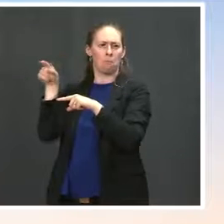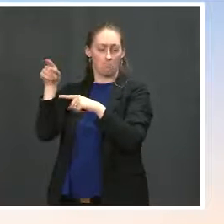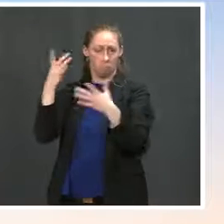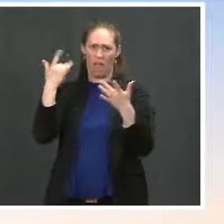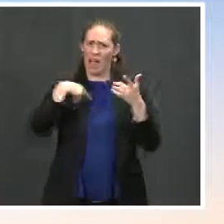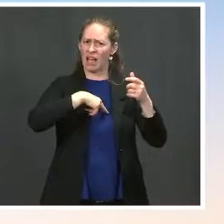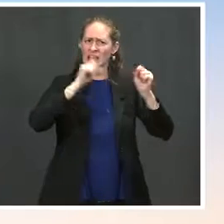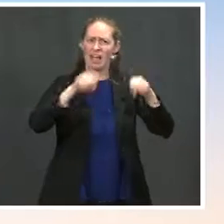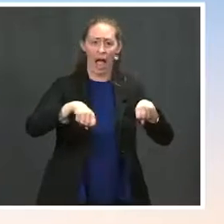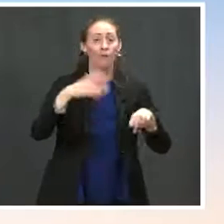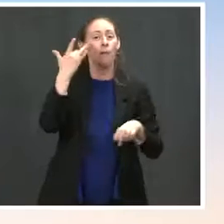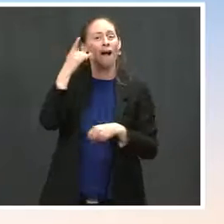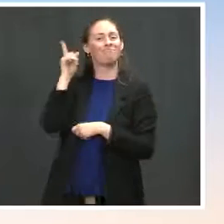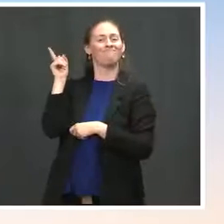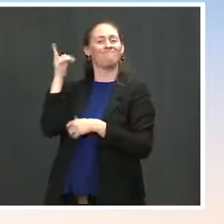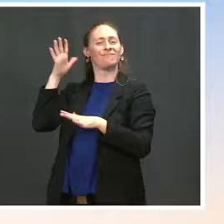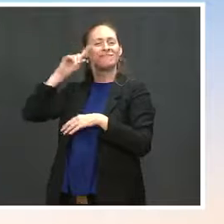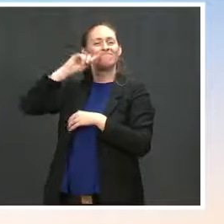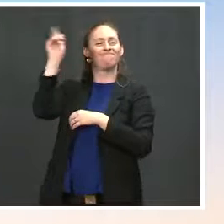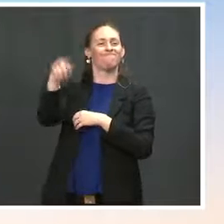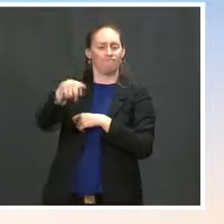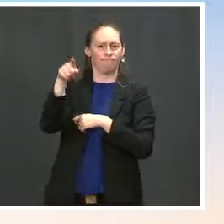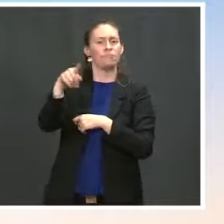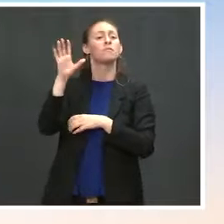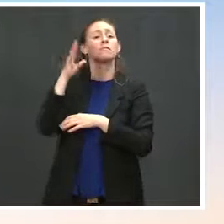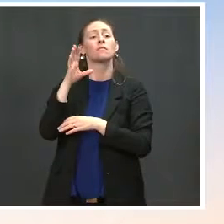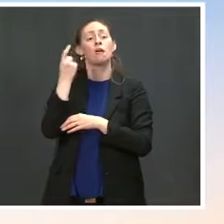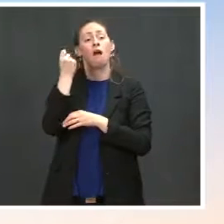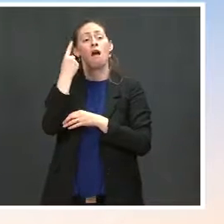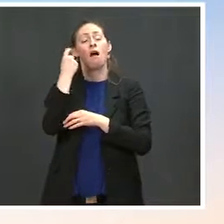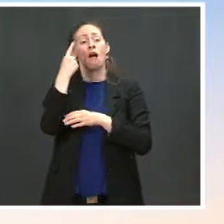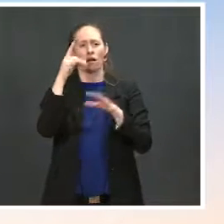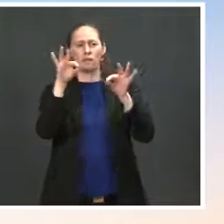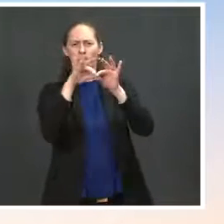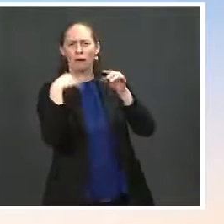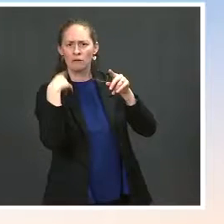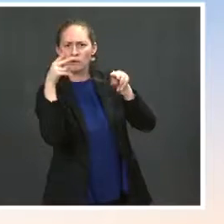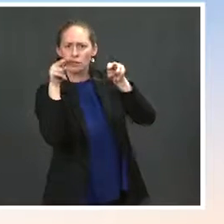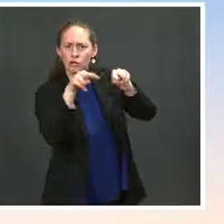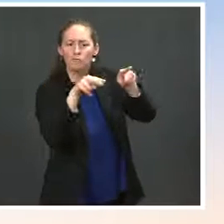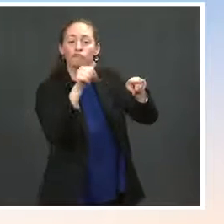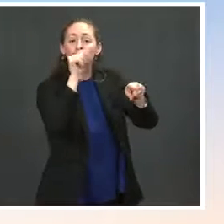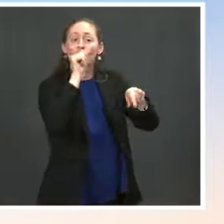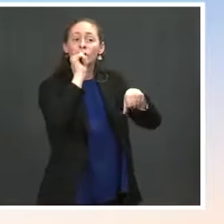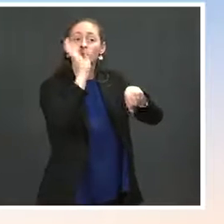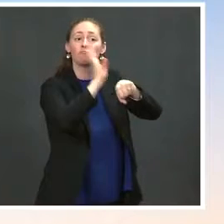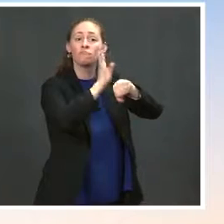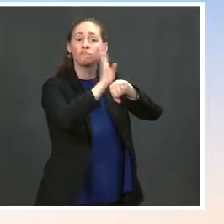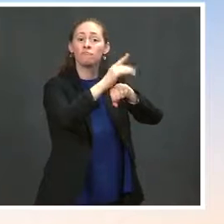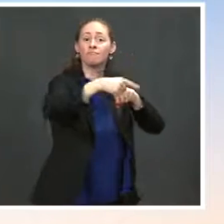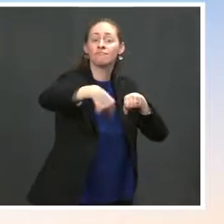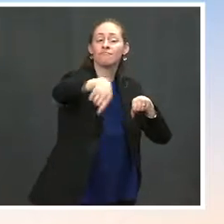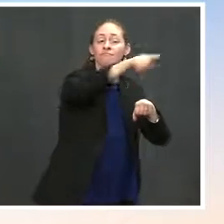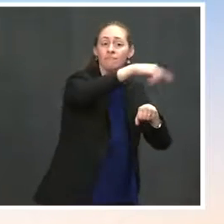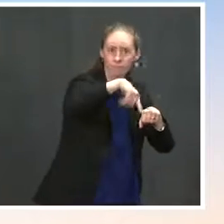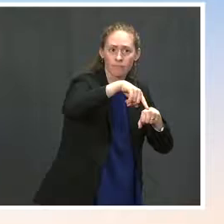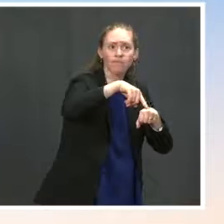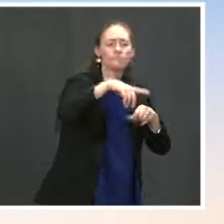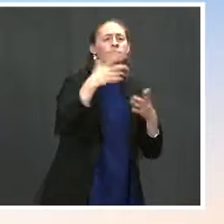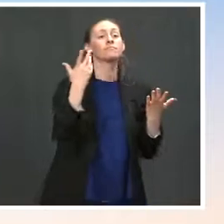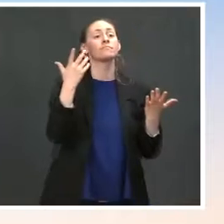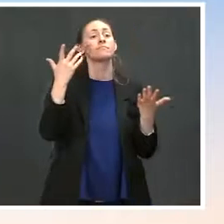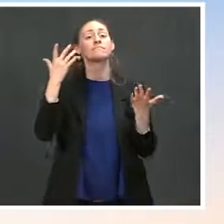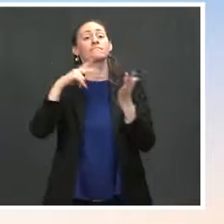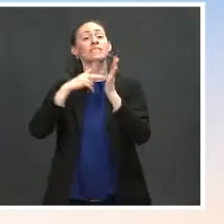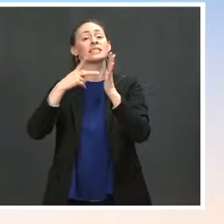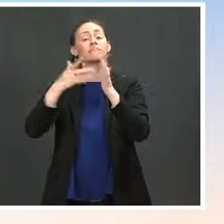power of having the private sector here. That is the real reason why I'm saying to you that no politician in the future is going to do this, because all over the